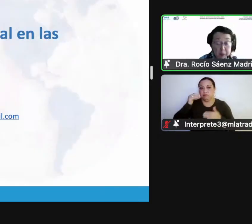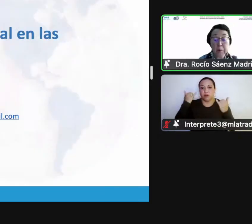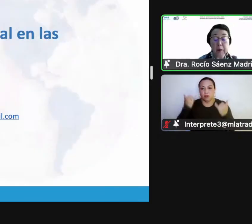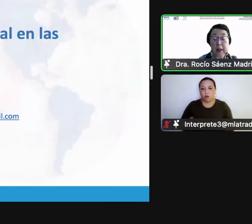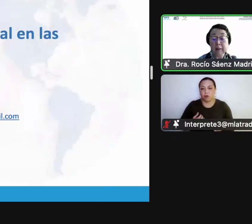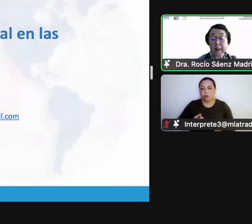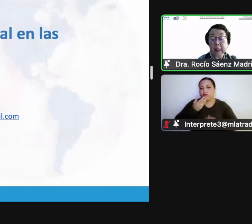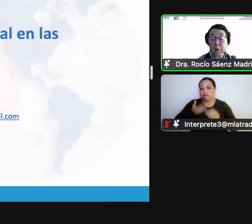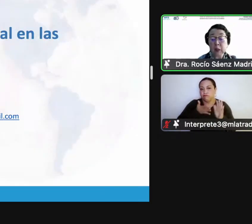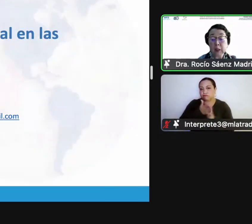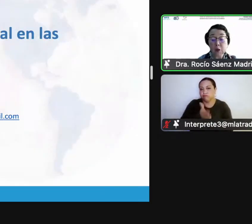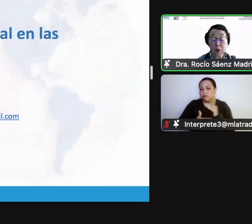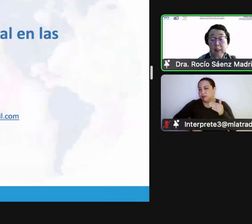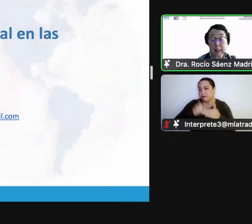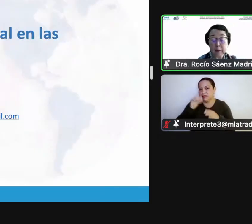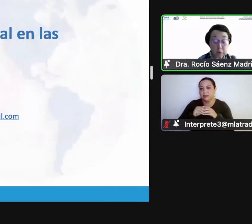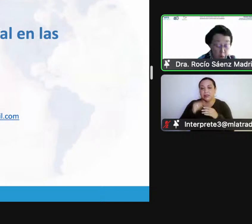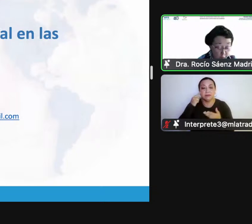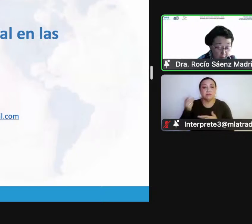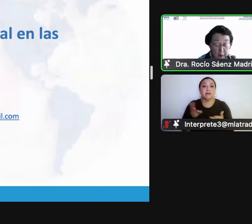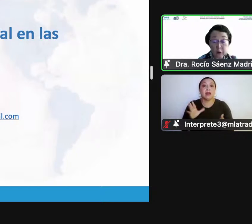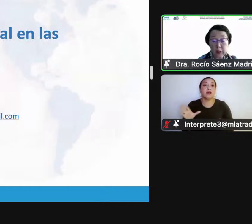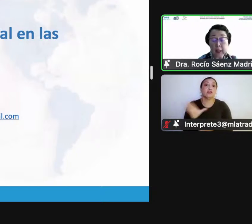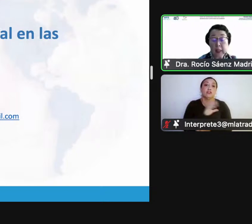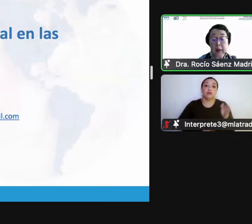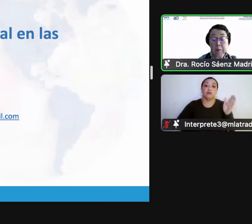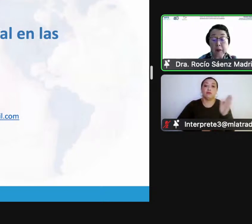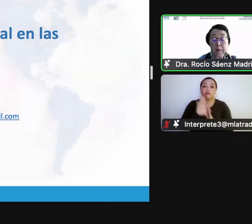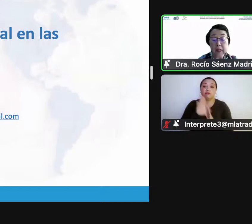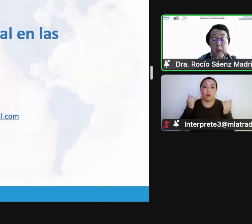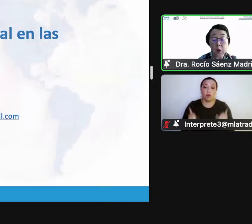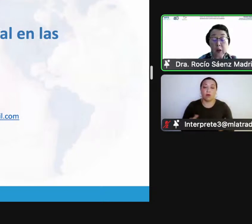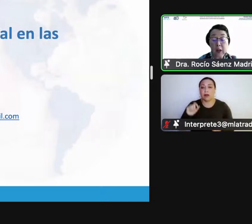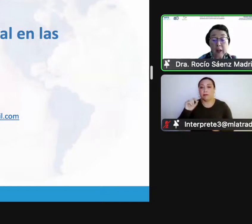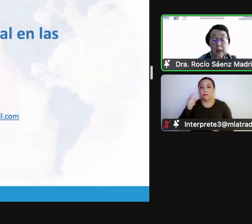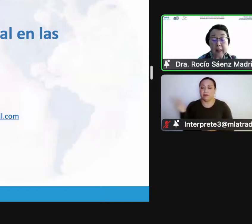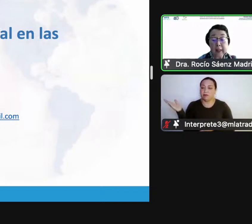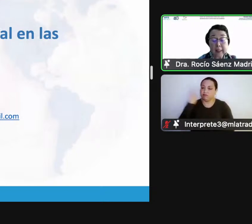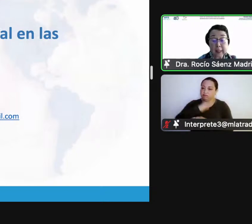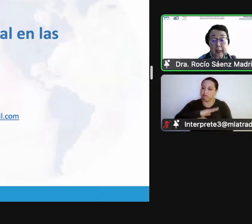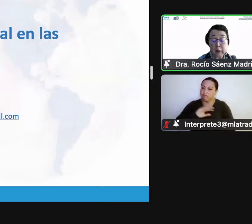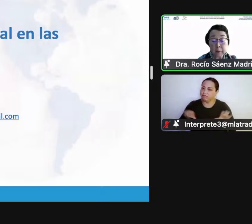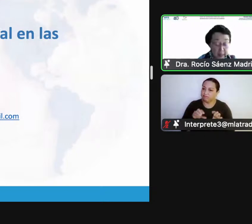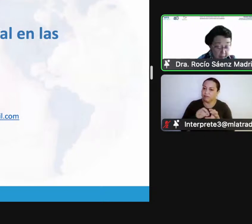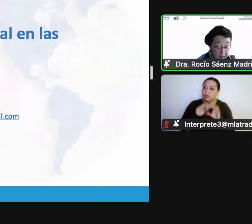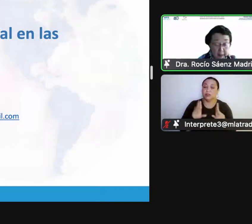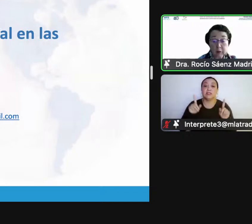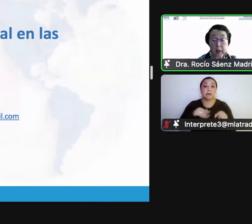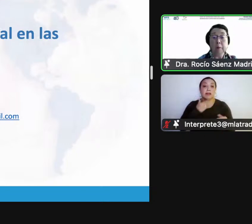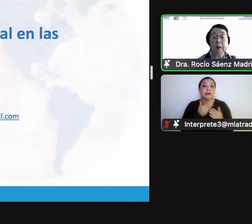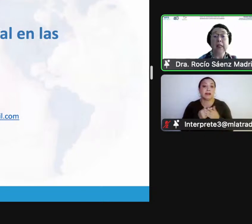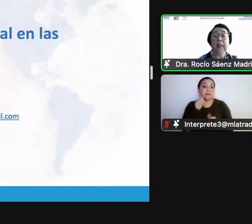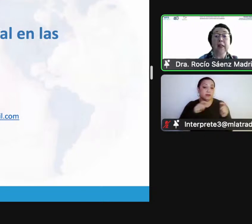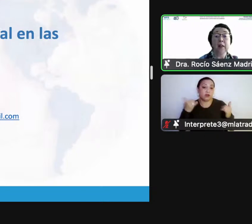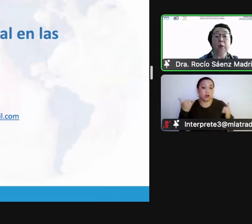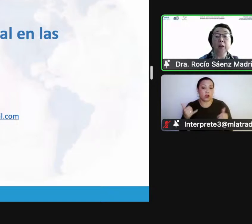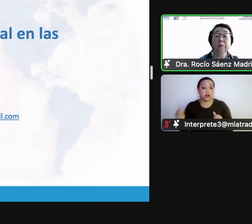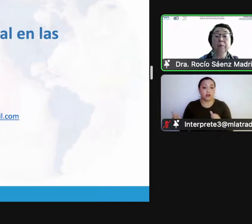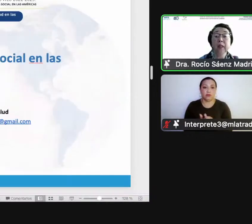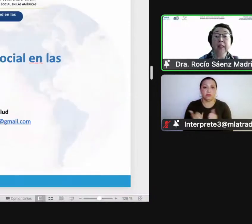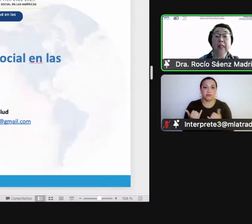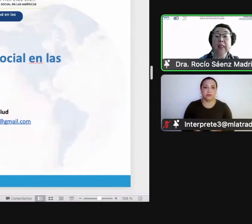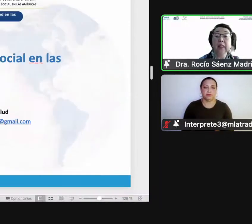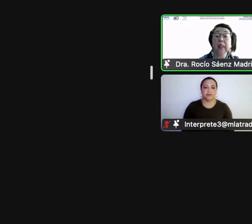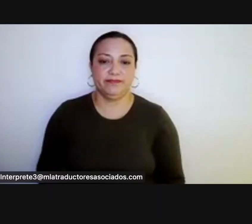These would be then my inauguration words for this first session, and thank the panelists that are with